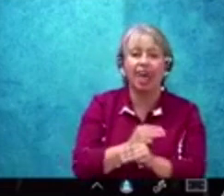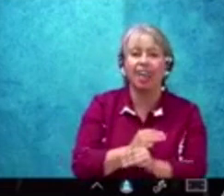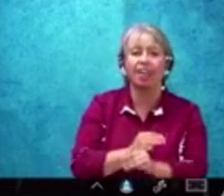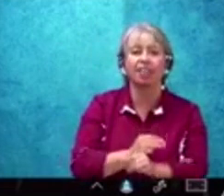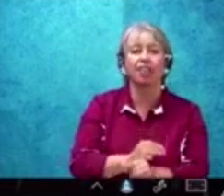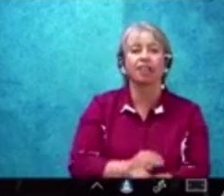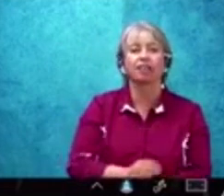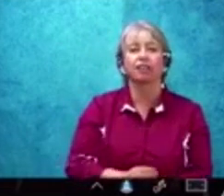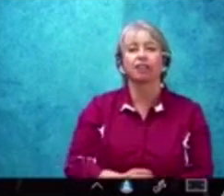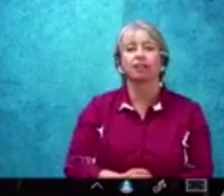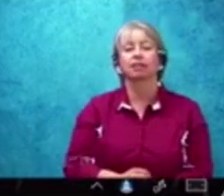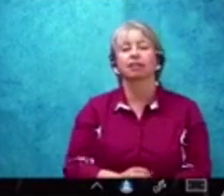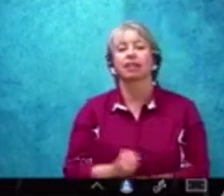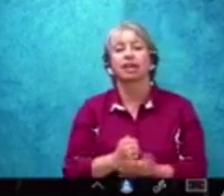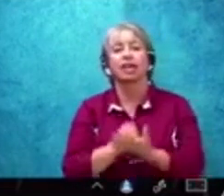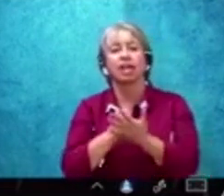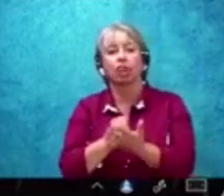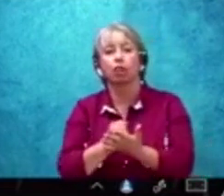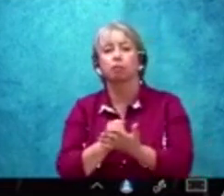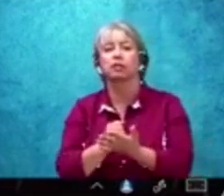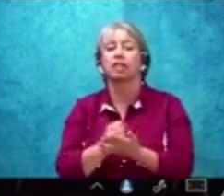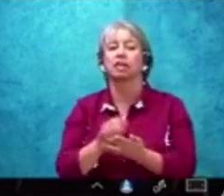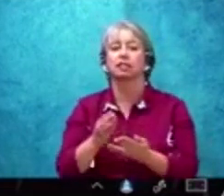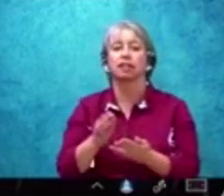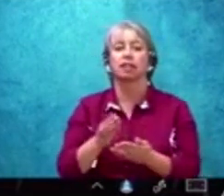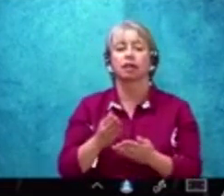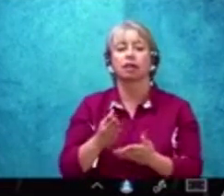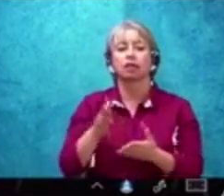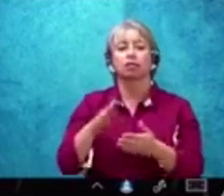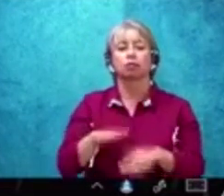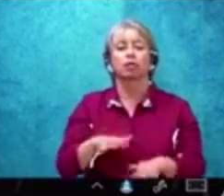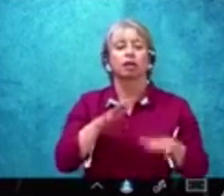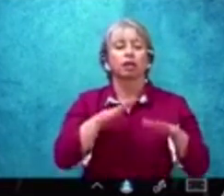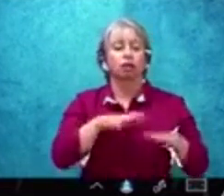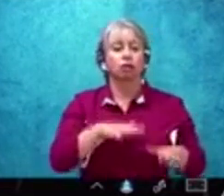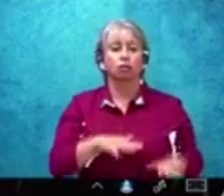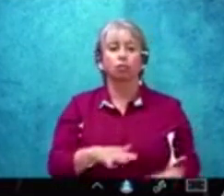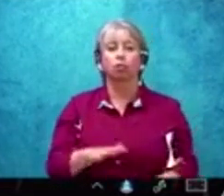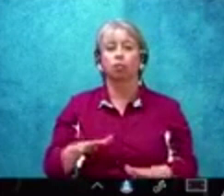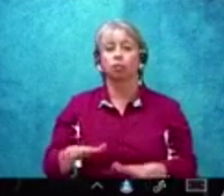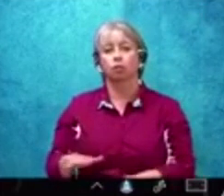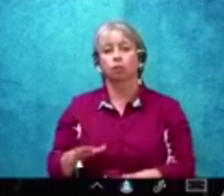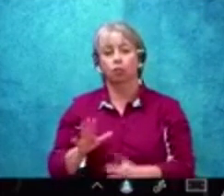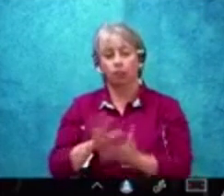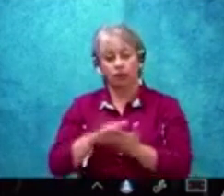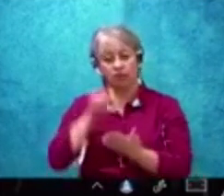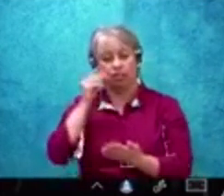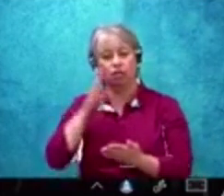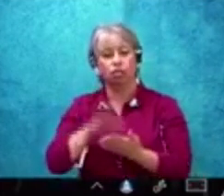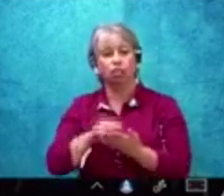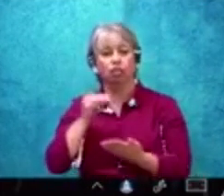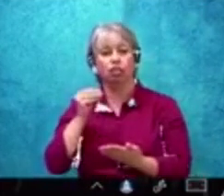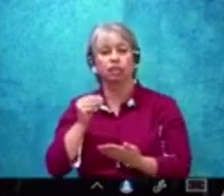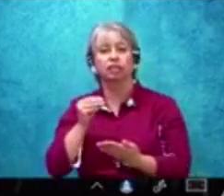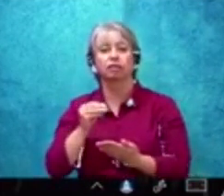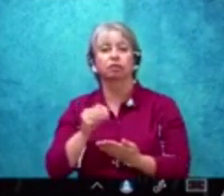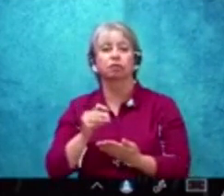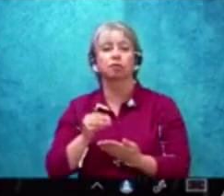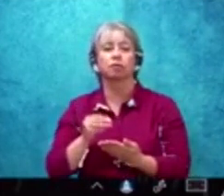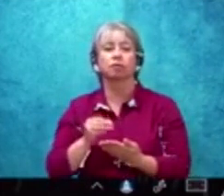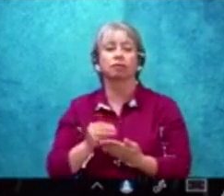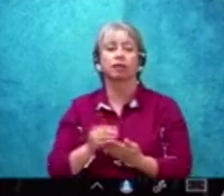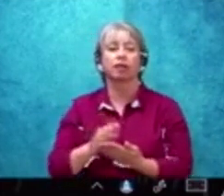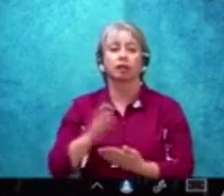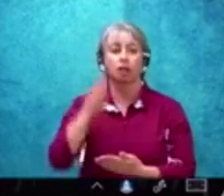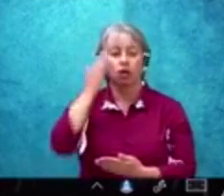us to take a break, digest everything that we've learned, and then continue to go on. We're going to do one more example. But why couldn't